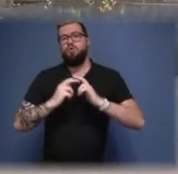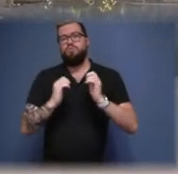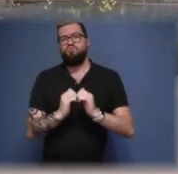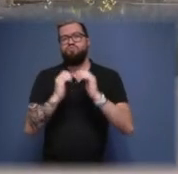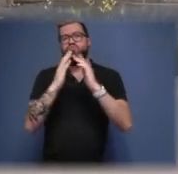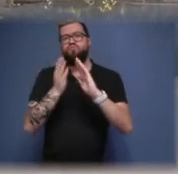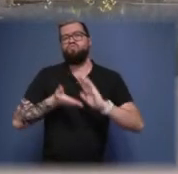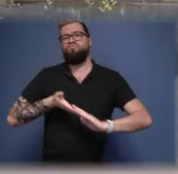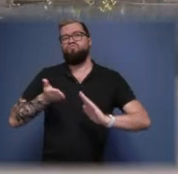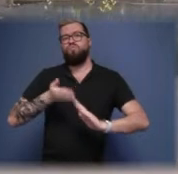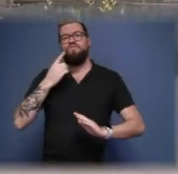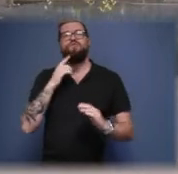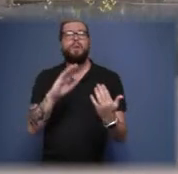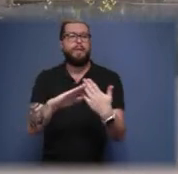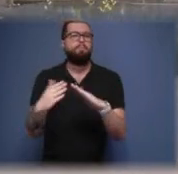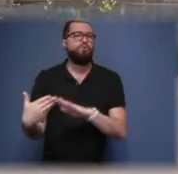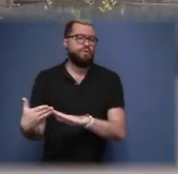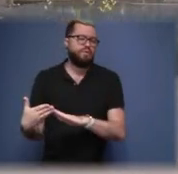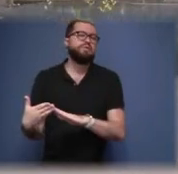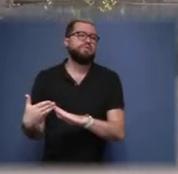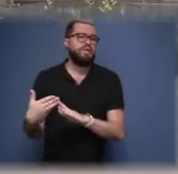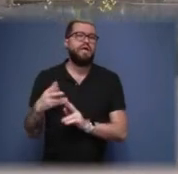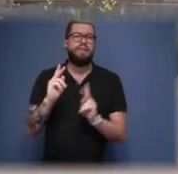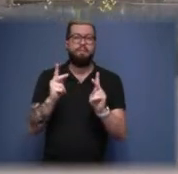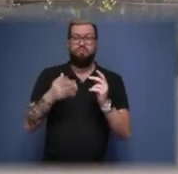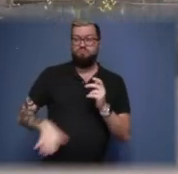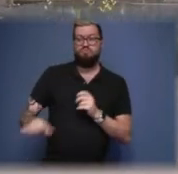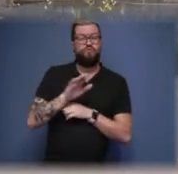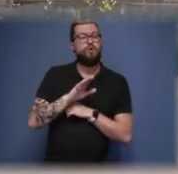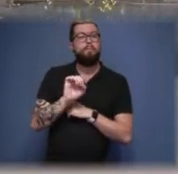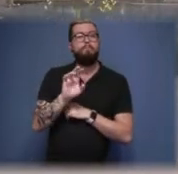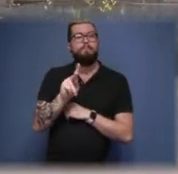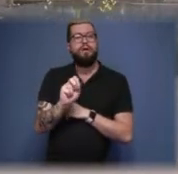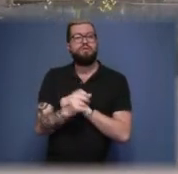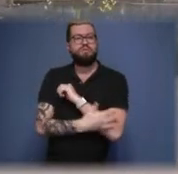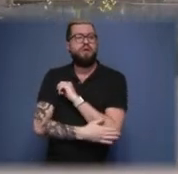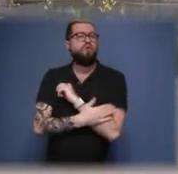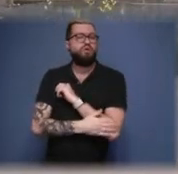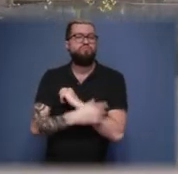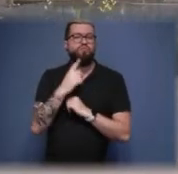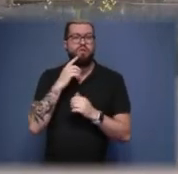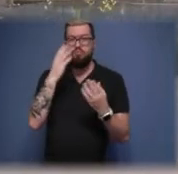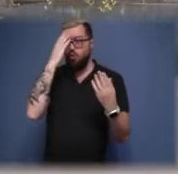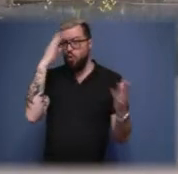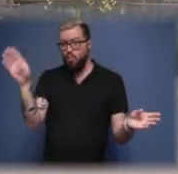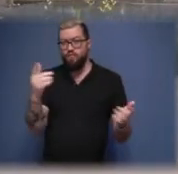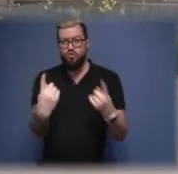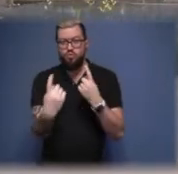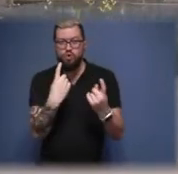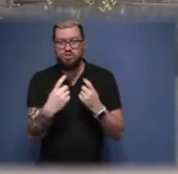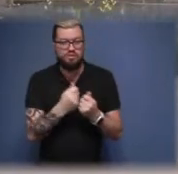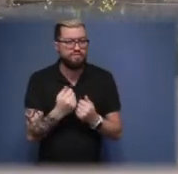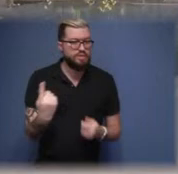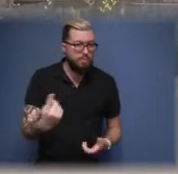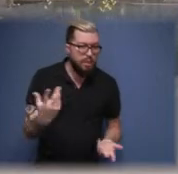running for the community and the people of Bucks County. I'm open to any questions if anybody has